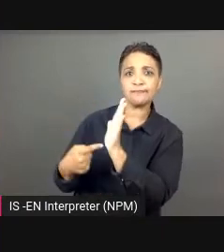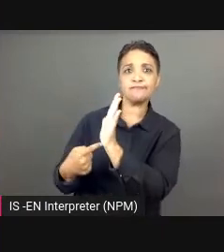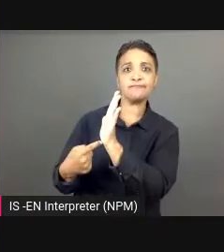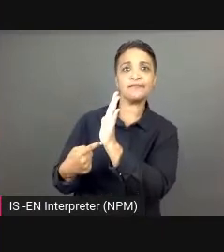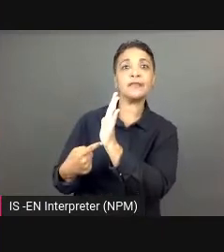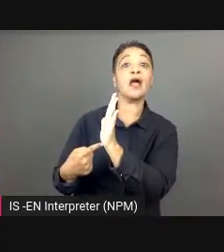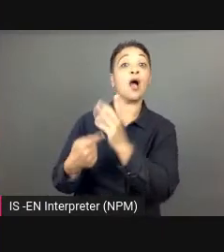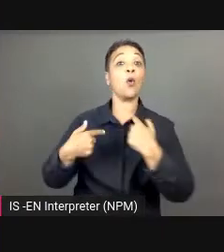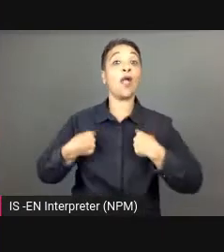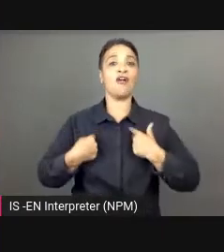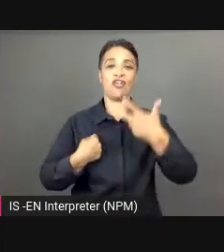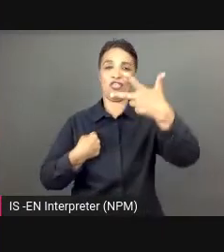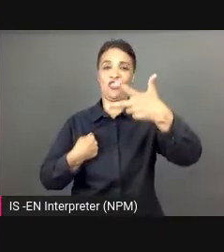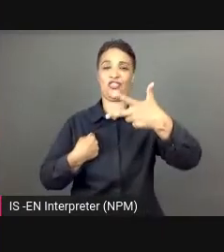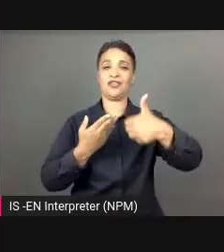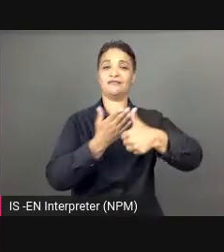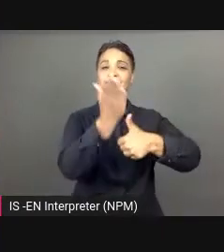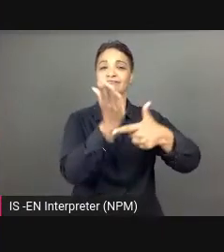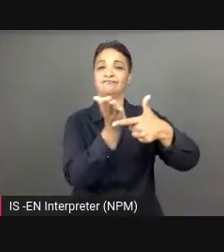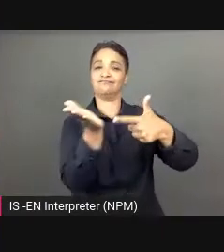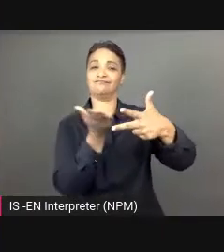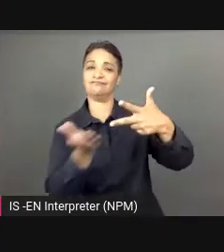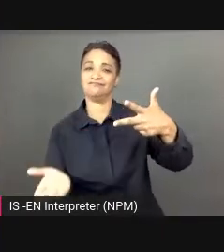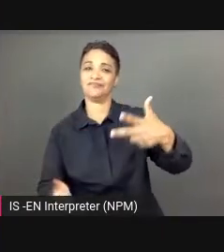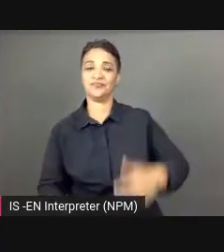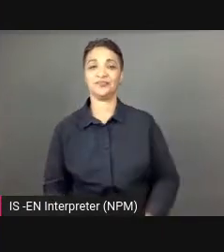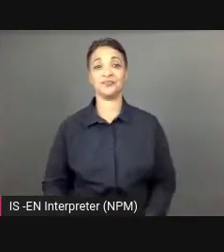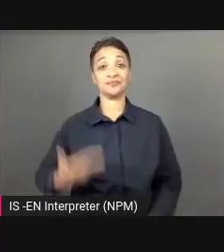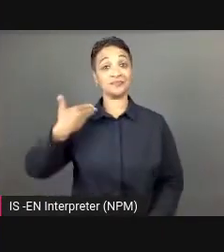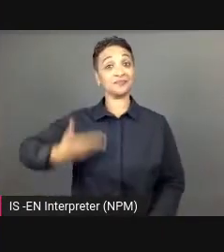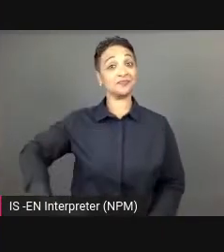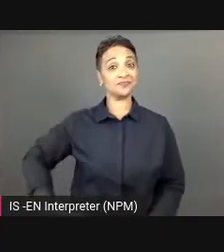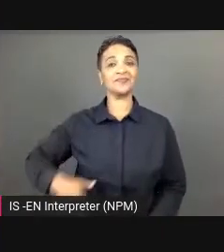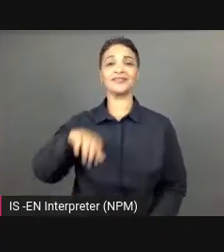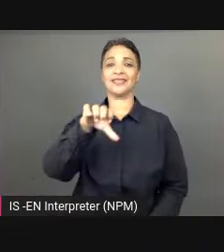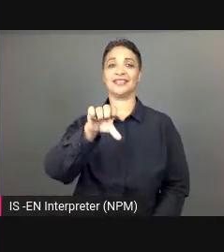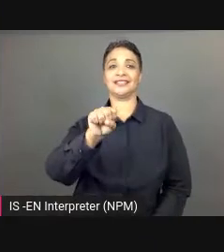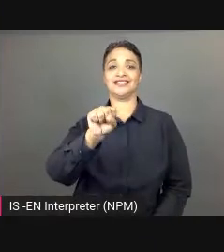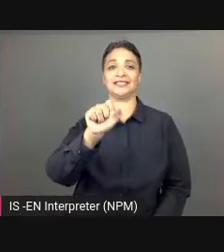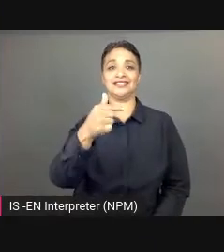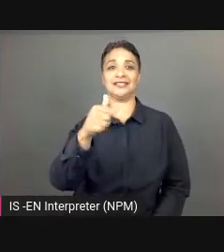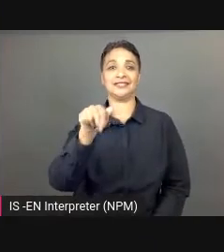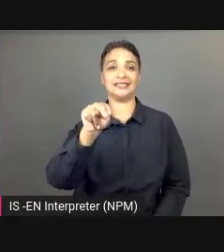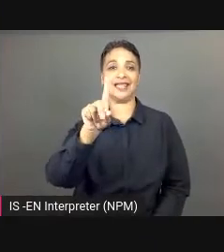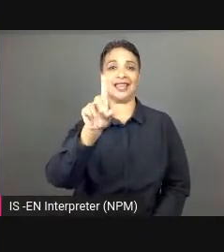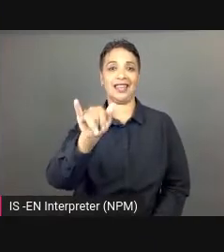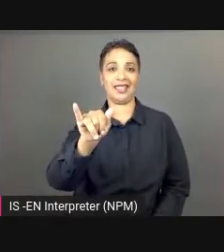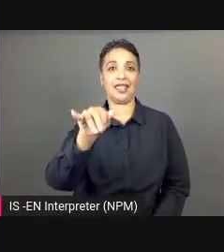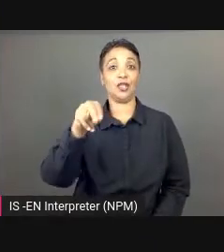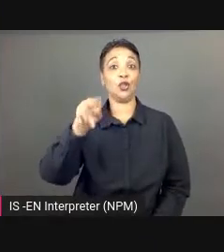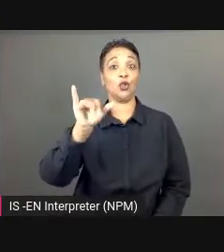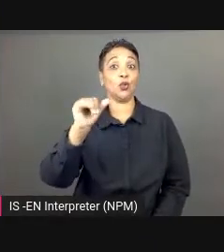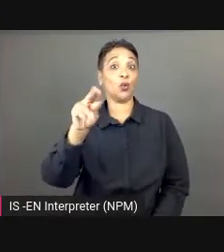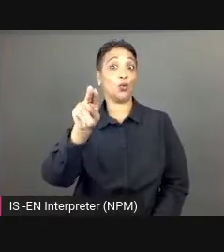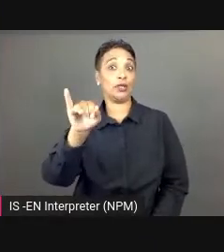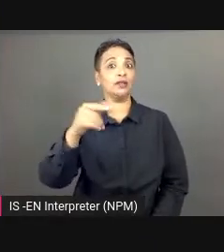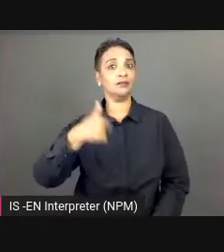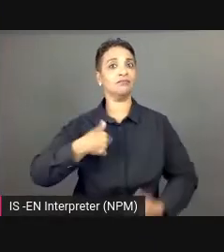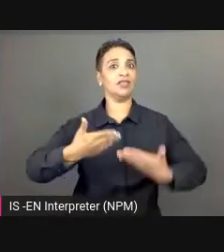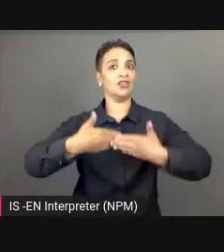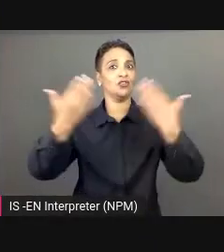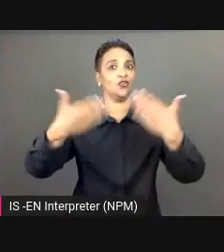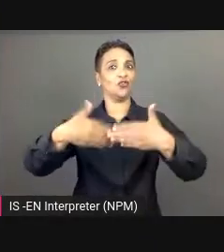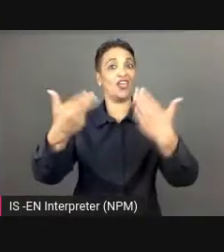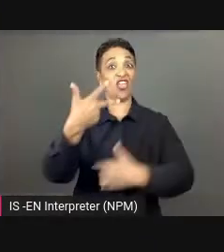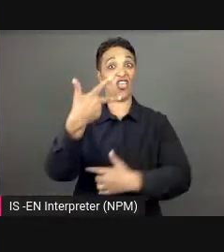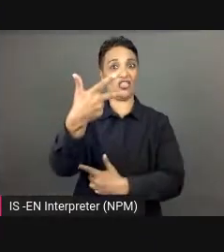related perspectives. And my name is Stanley Nyoni. I will be the master of ceremony for the 3 days of the exchange. First, I would